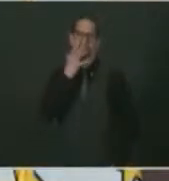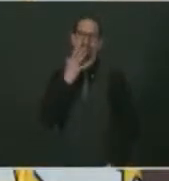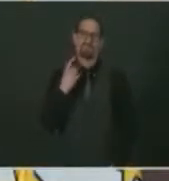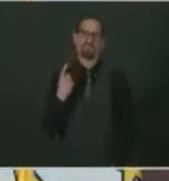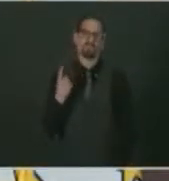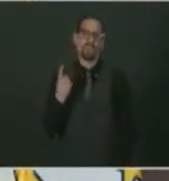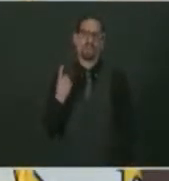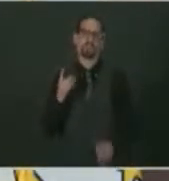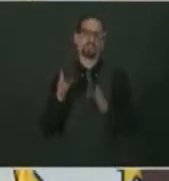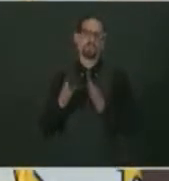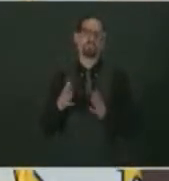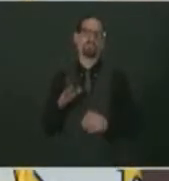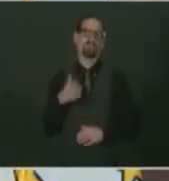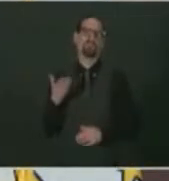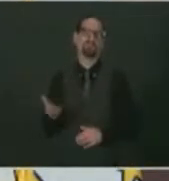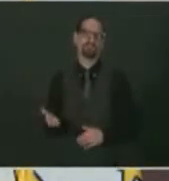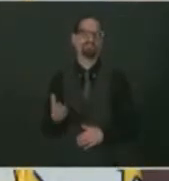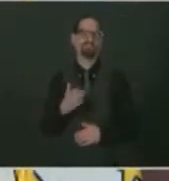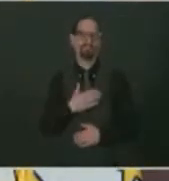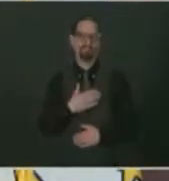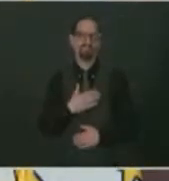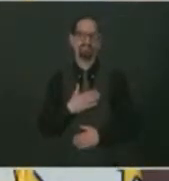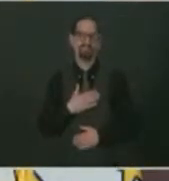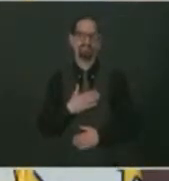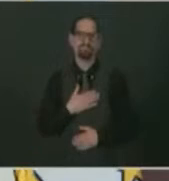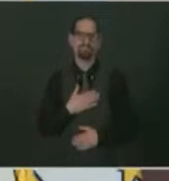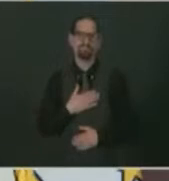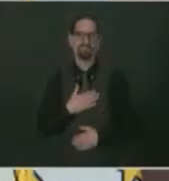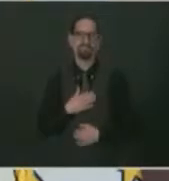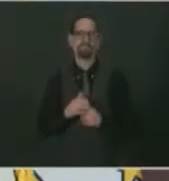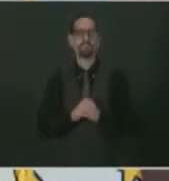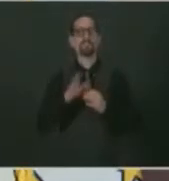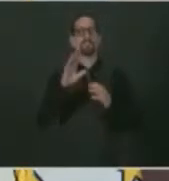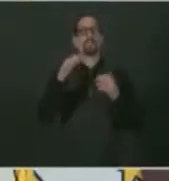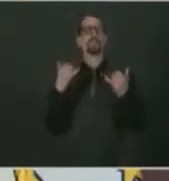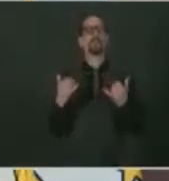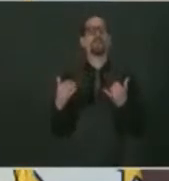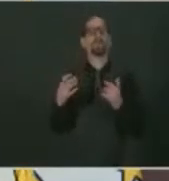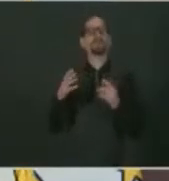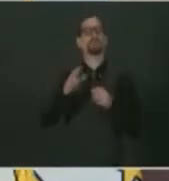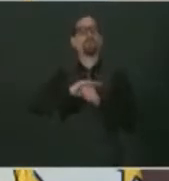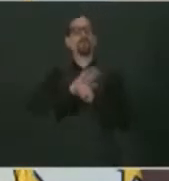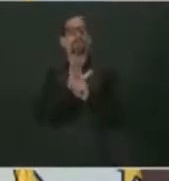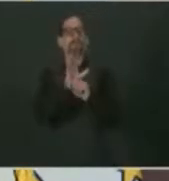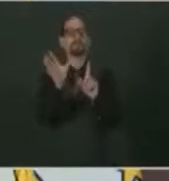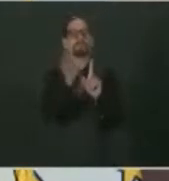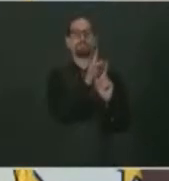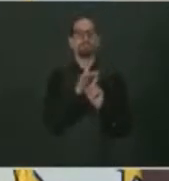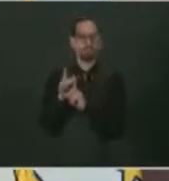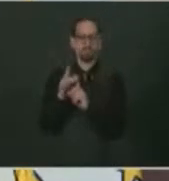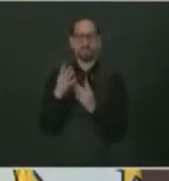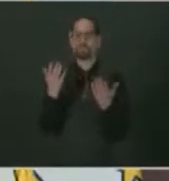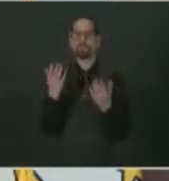In terms of cases, we have 441 new cases to report, and that's out of